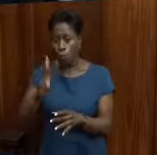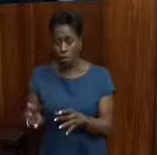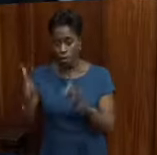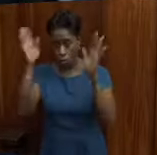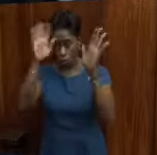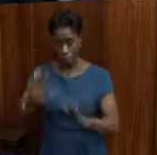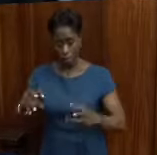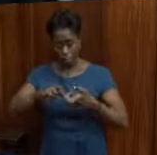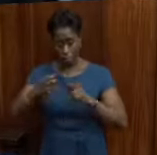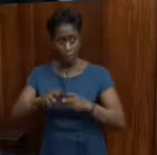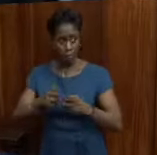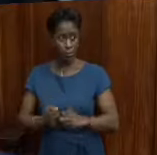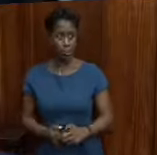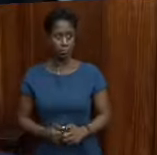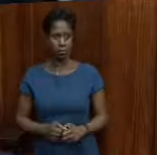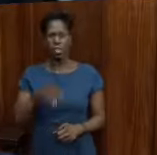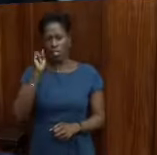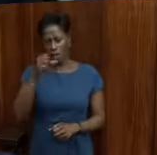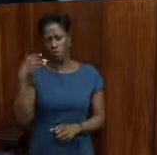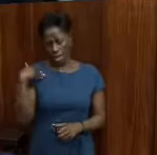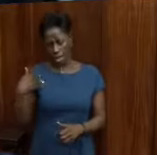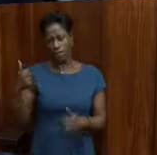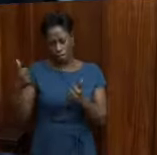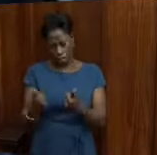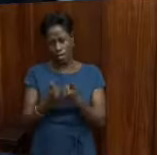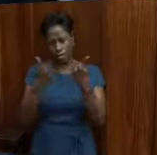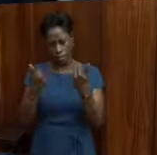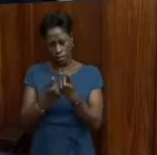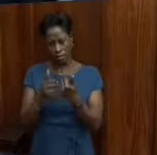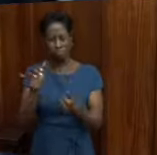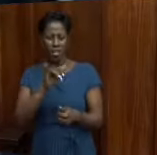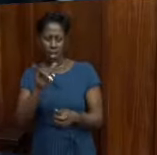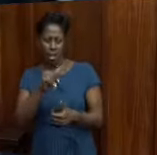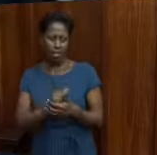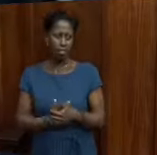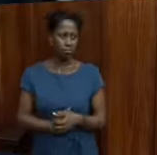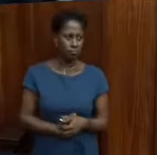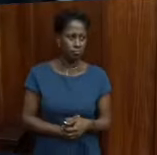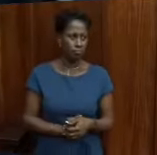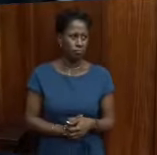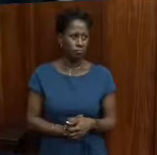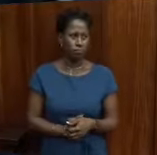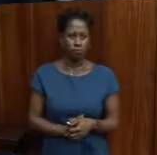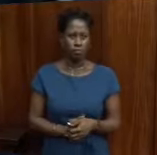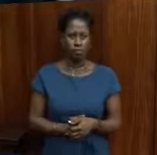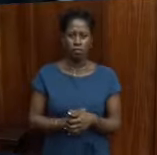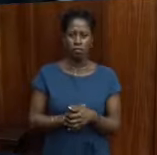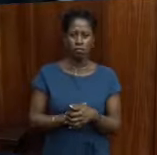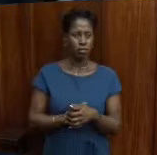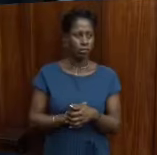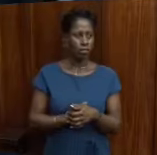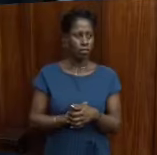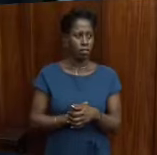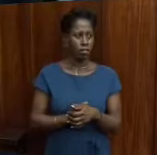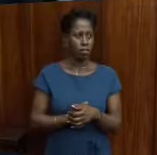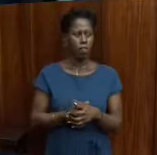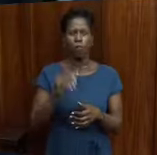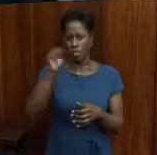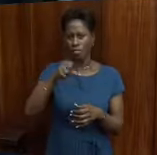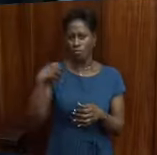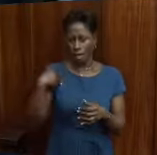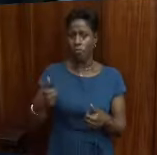we face are regional in nature, and addressing them requires interventions at both regional and national